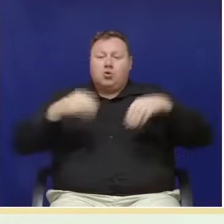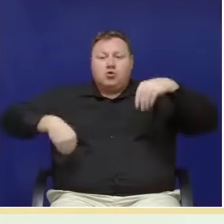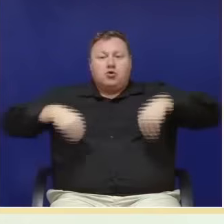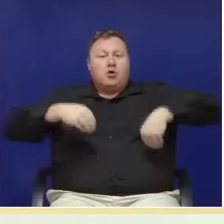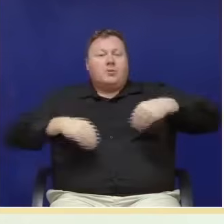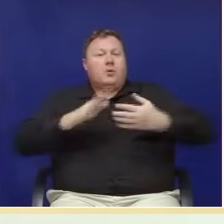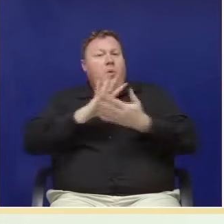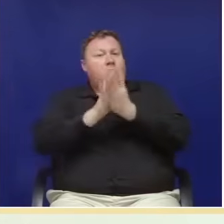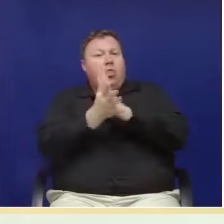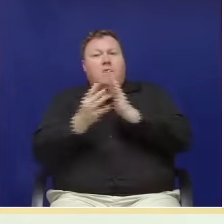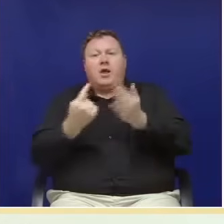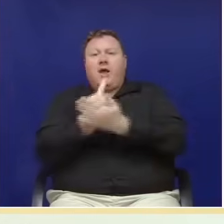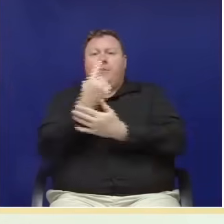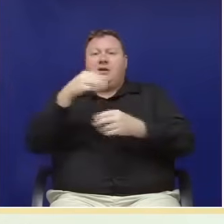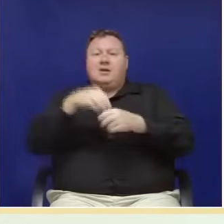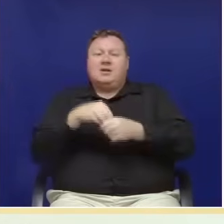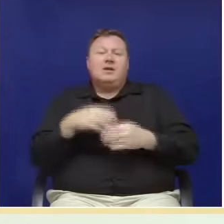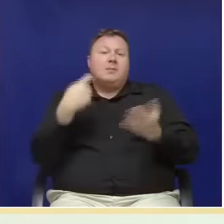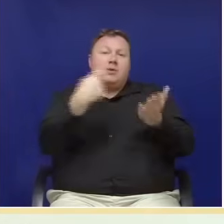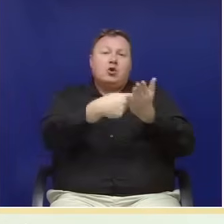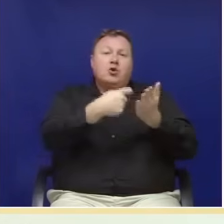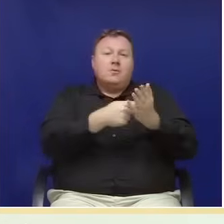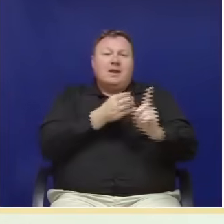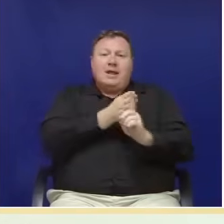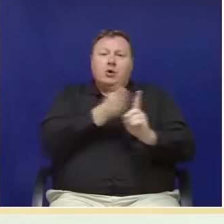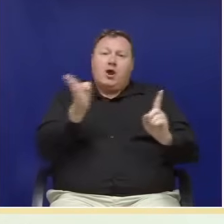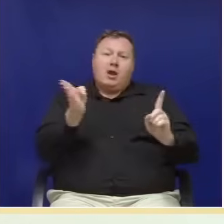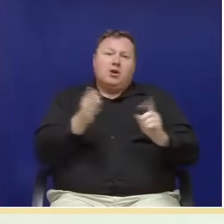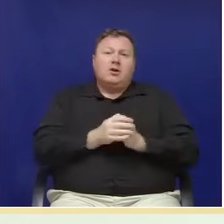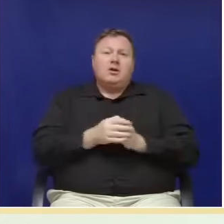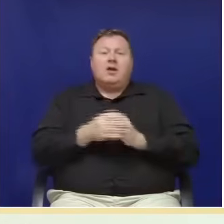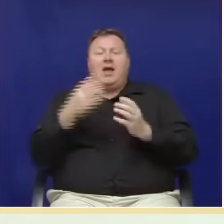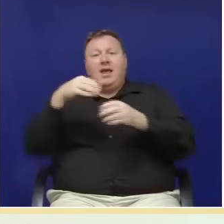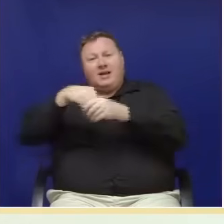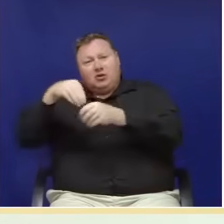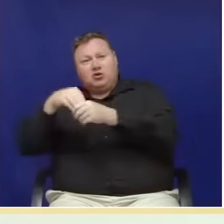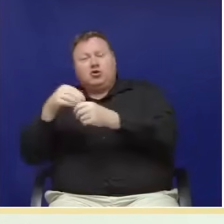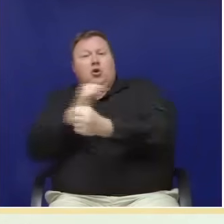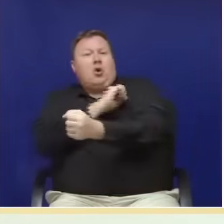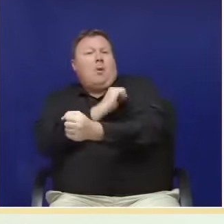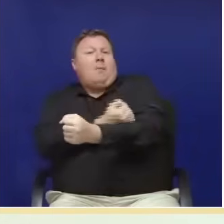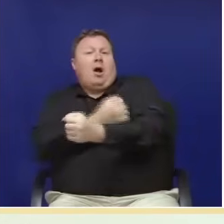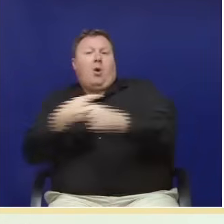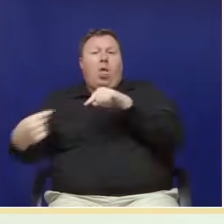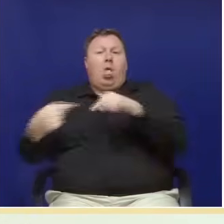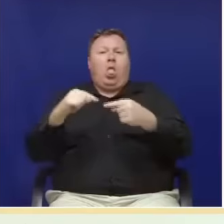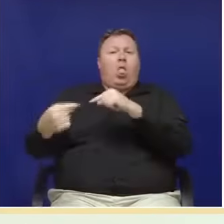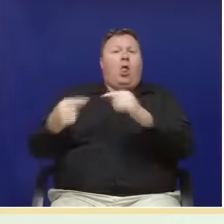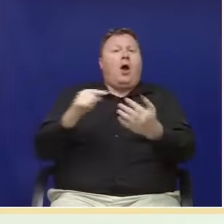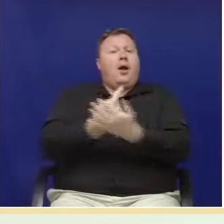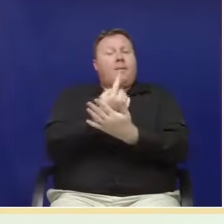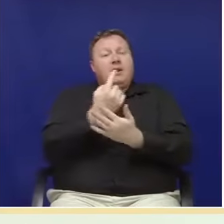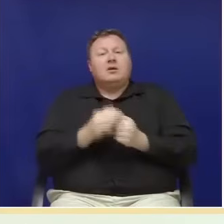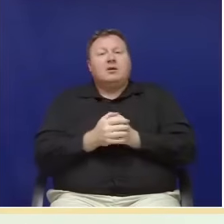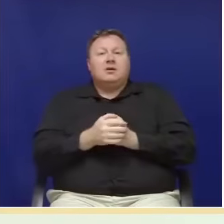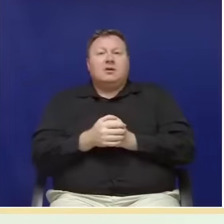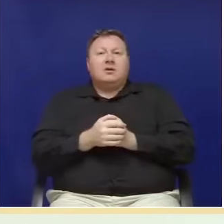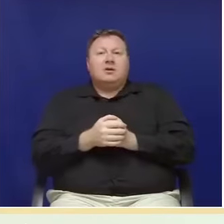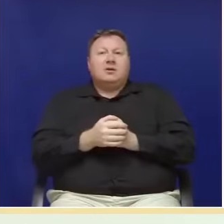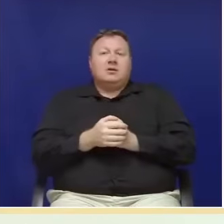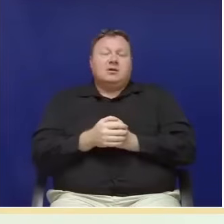scandal, procurement irregularities, and internal power battles, he has found that the government and